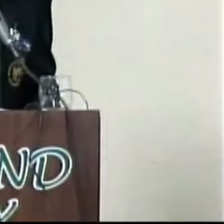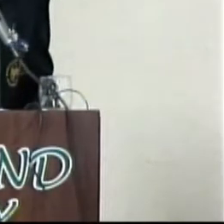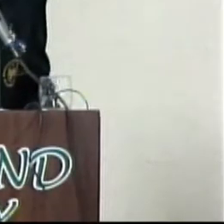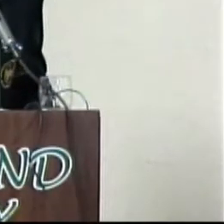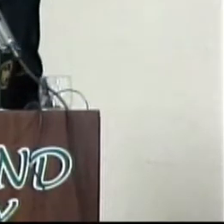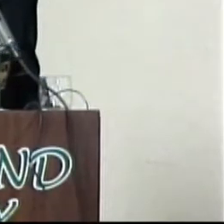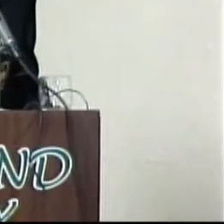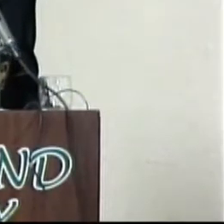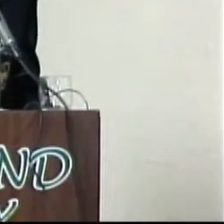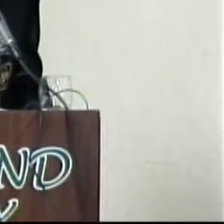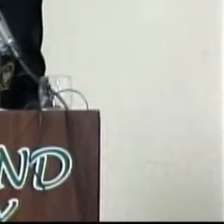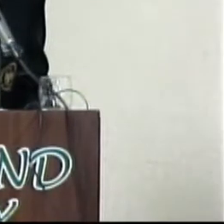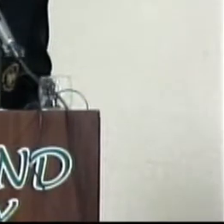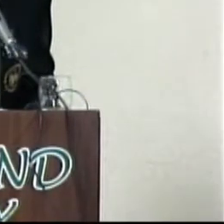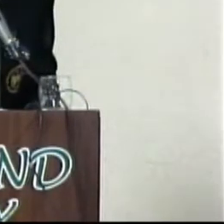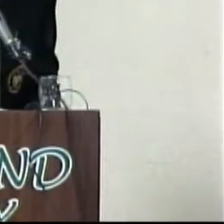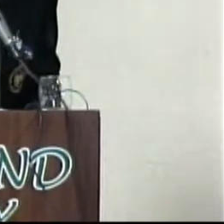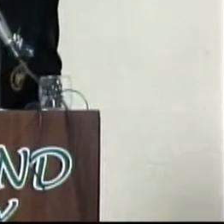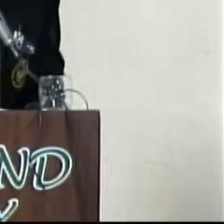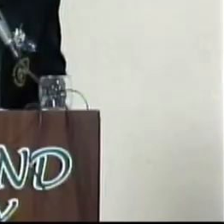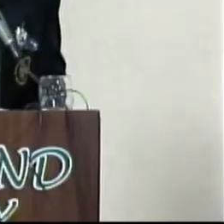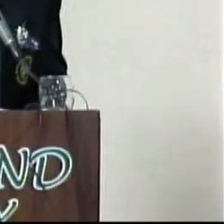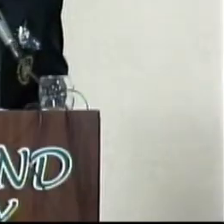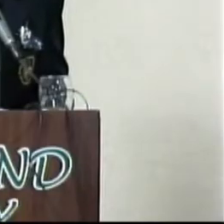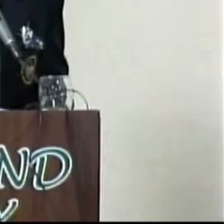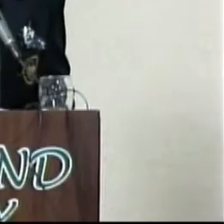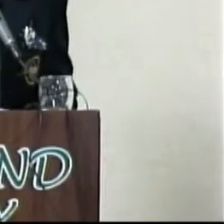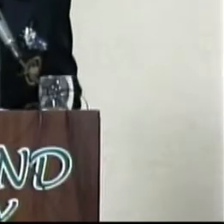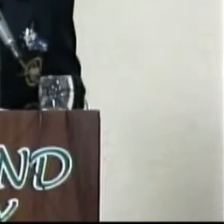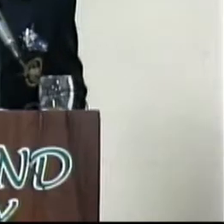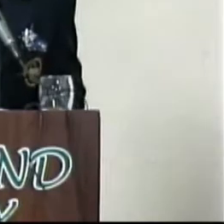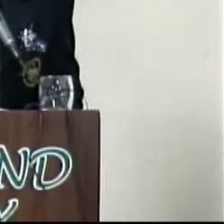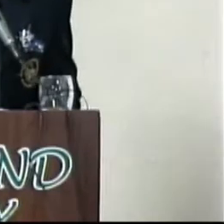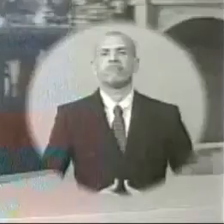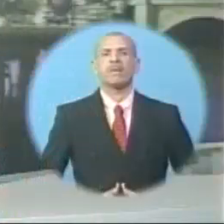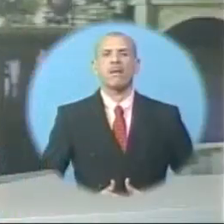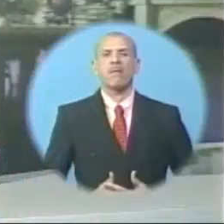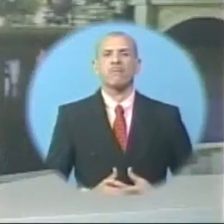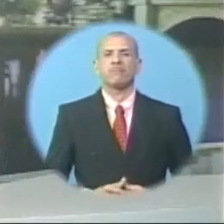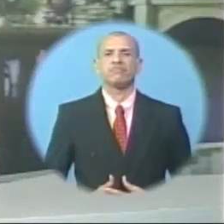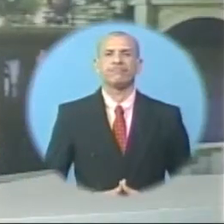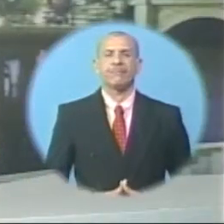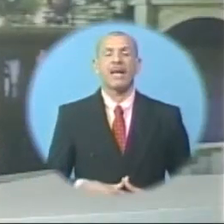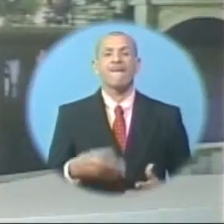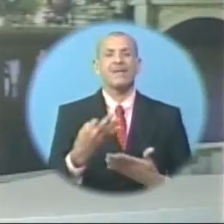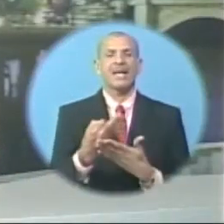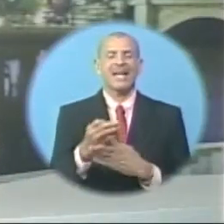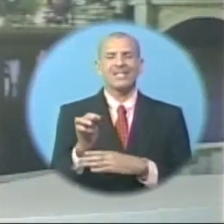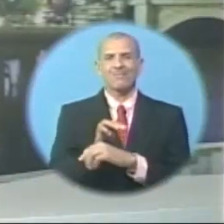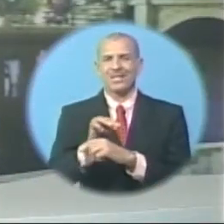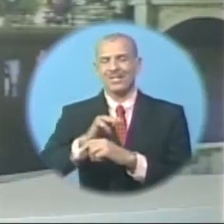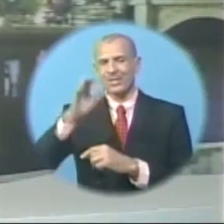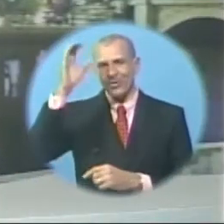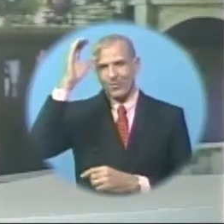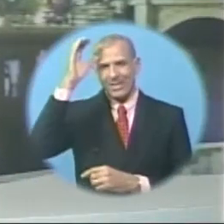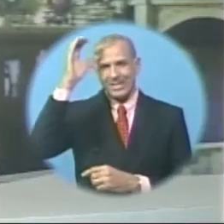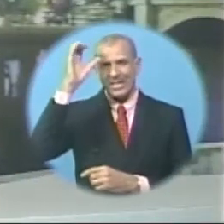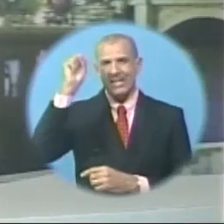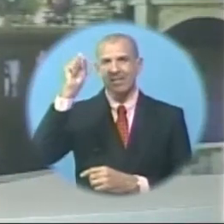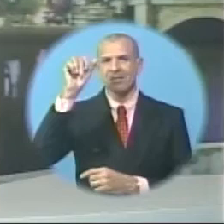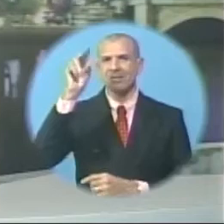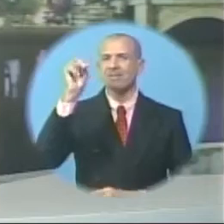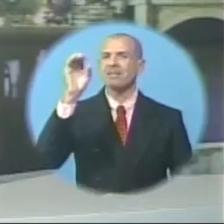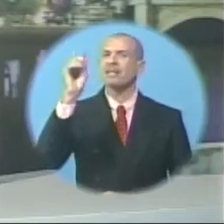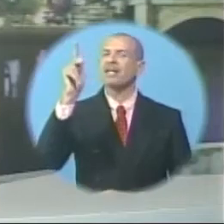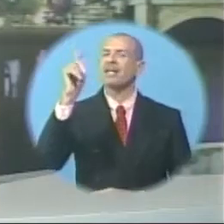and governments across the many territories in which the SBAs are done. Finance Minister Chris Sinclair is defending